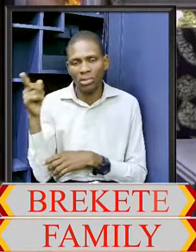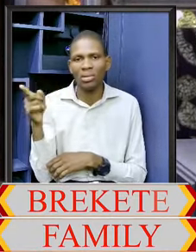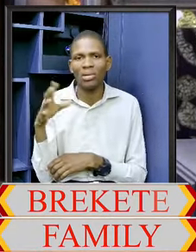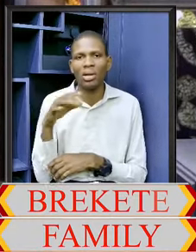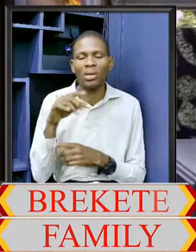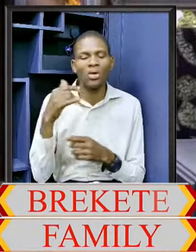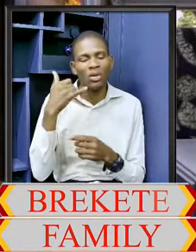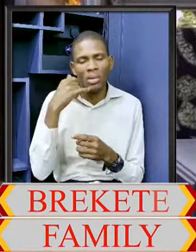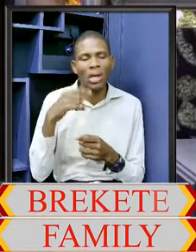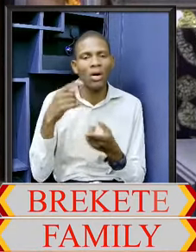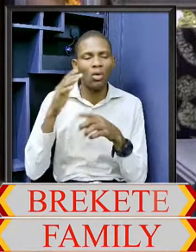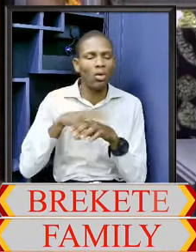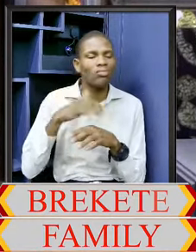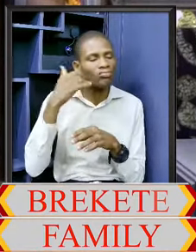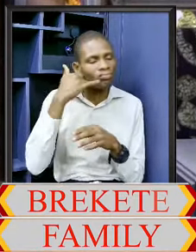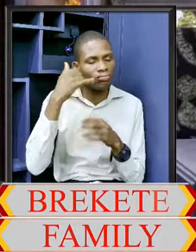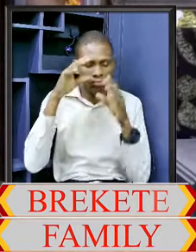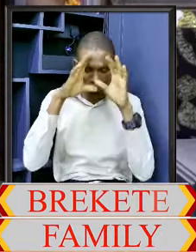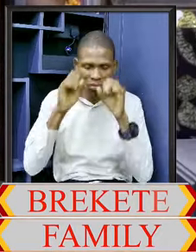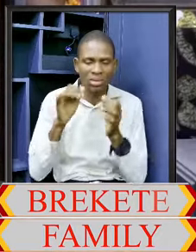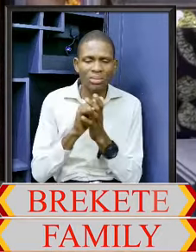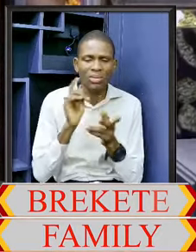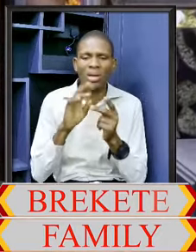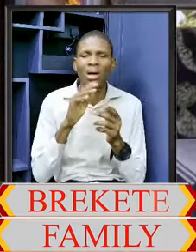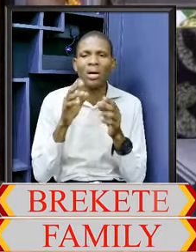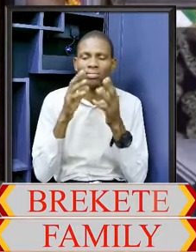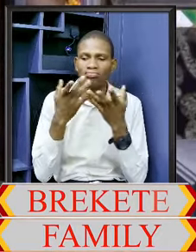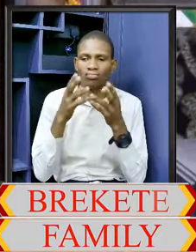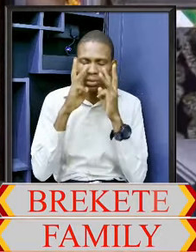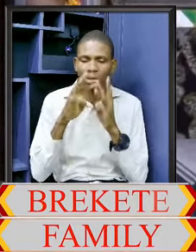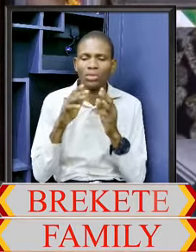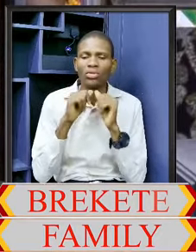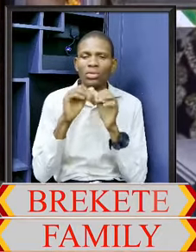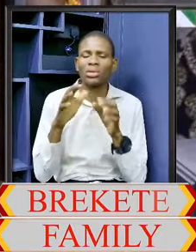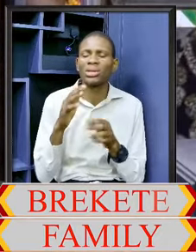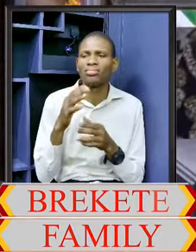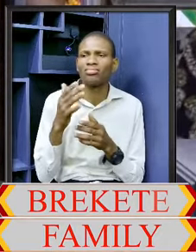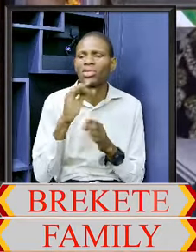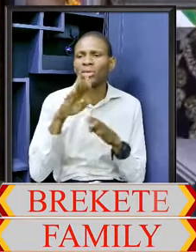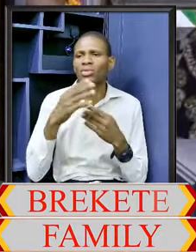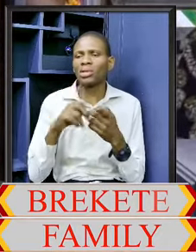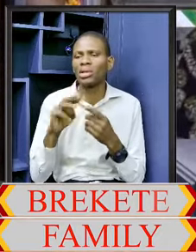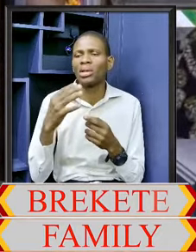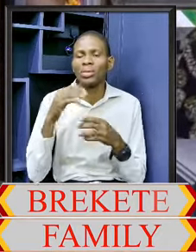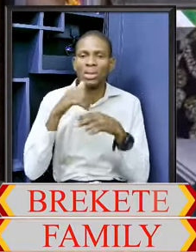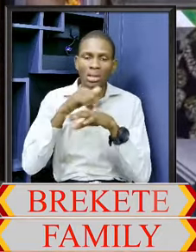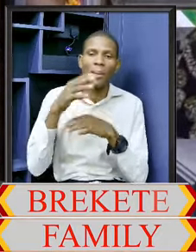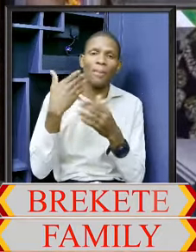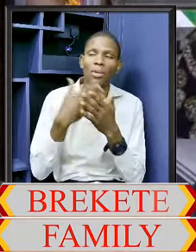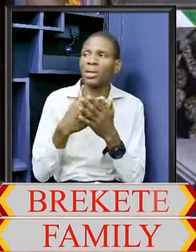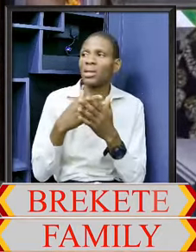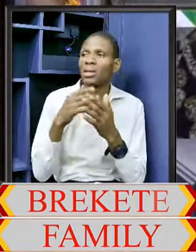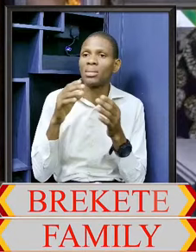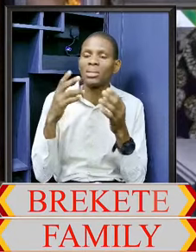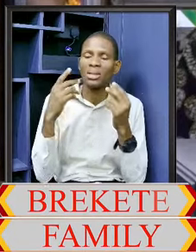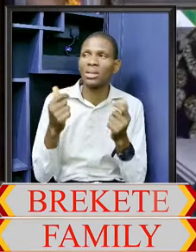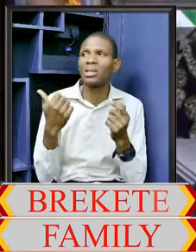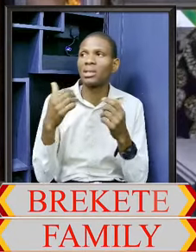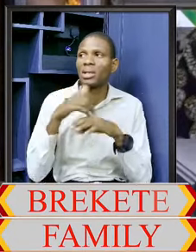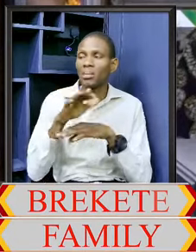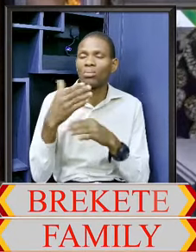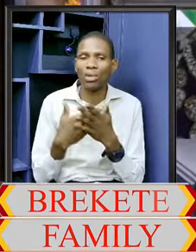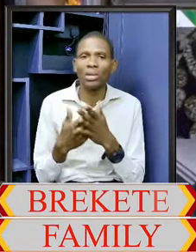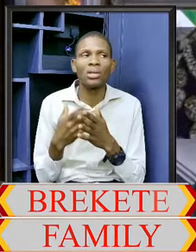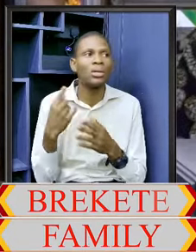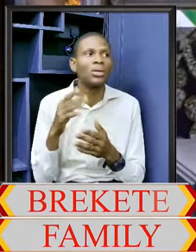call the president of them. At present, these people are crying. There's nothing given to them. They will send them money. I mean, they send the money, the chapter will close. They will